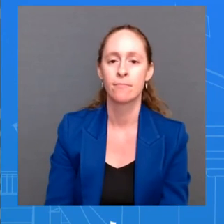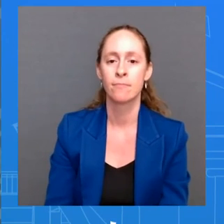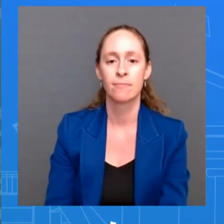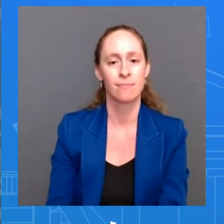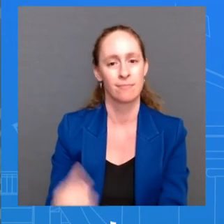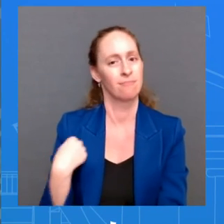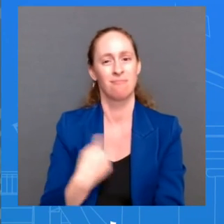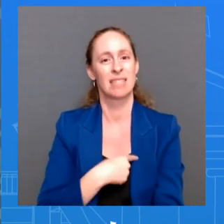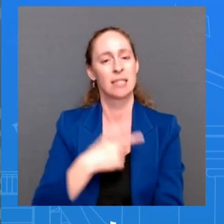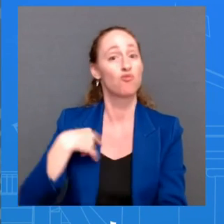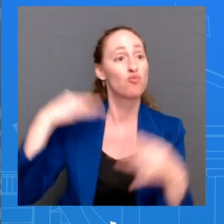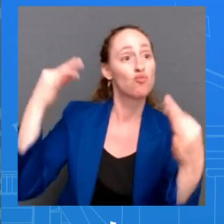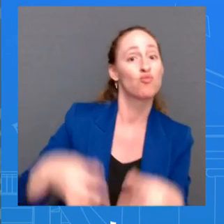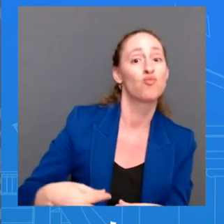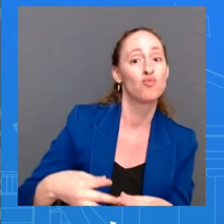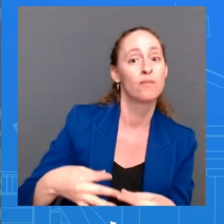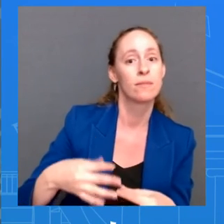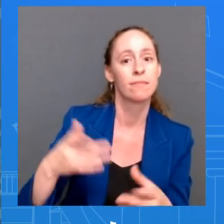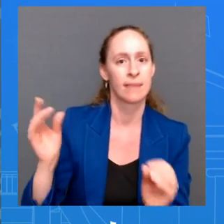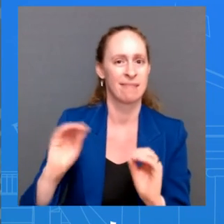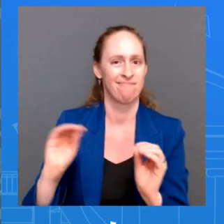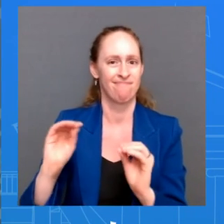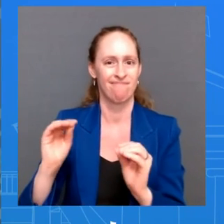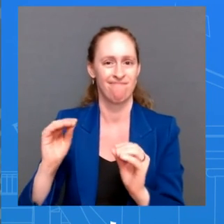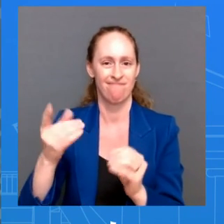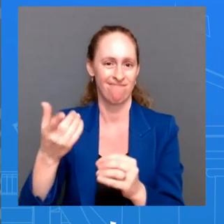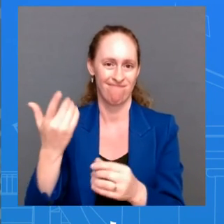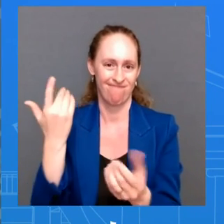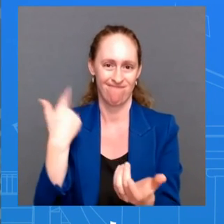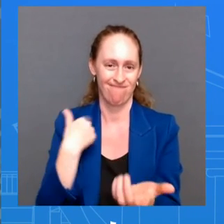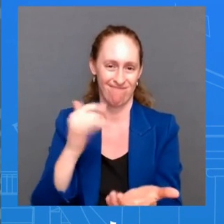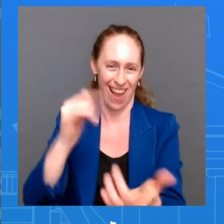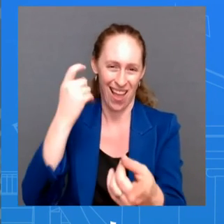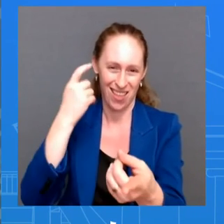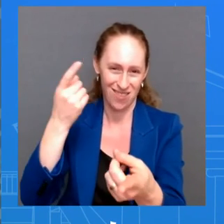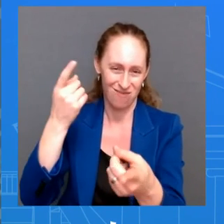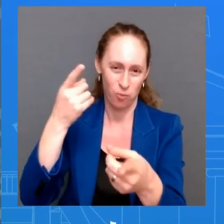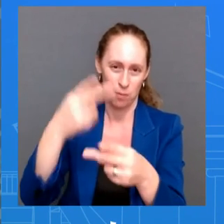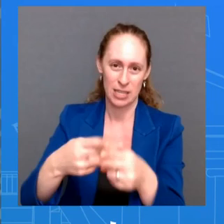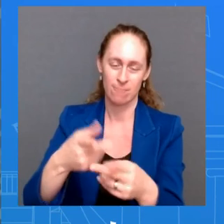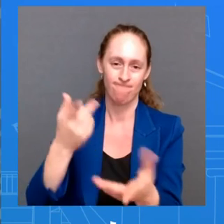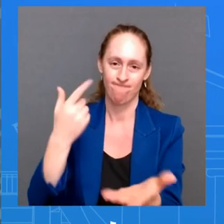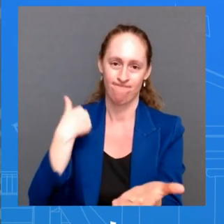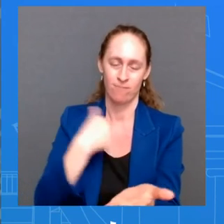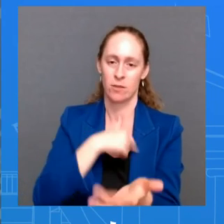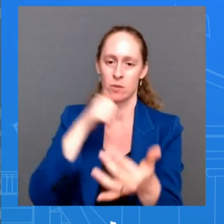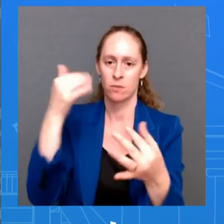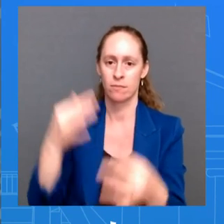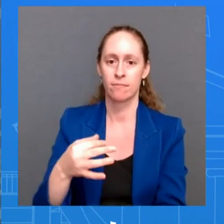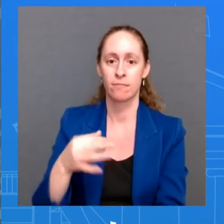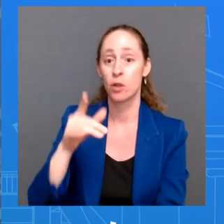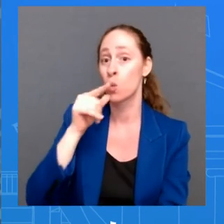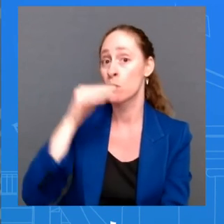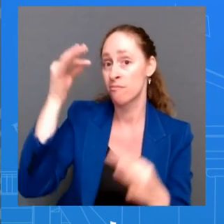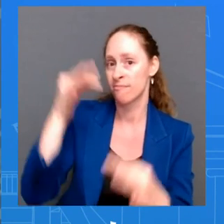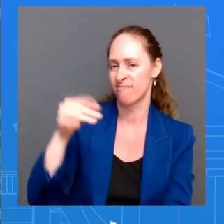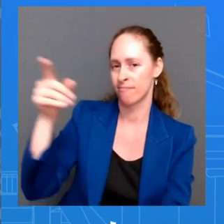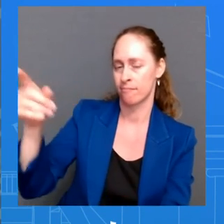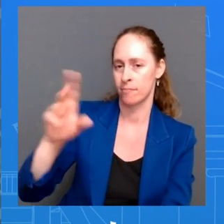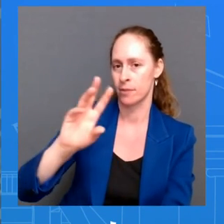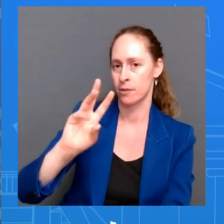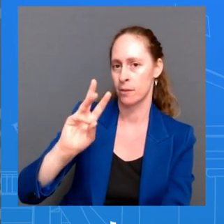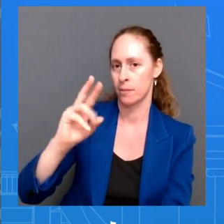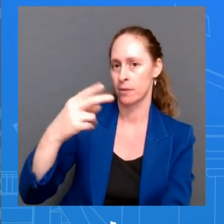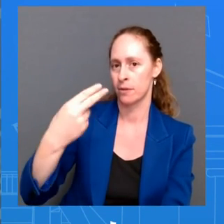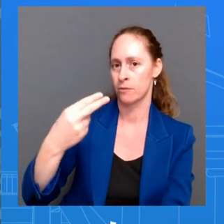as you just stated, that WHO makes a decision on the names of viruses. So I